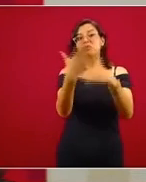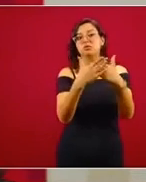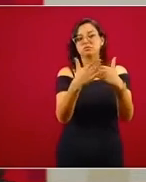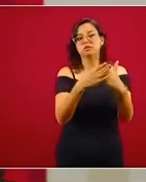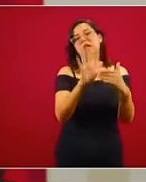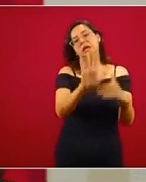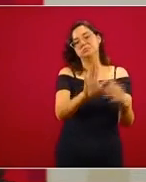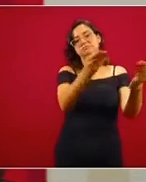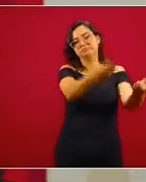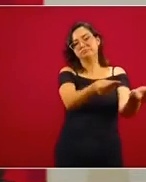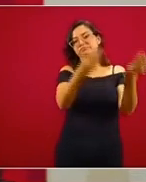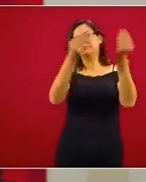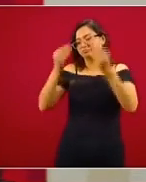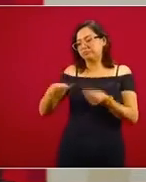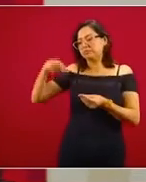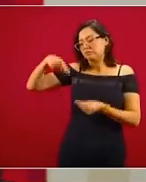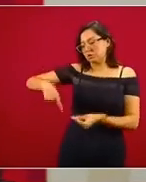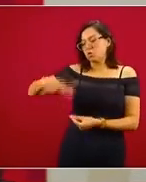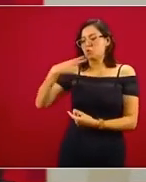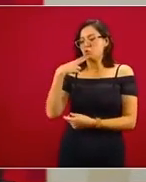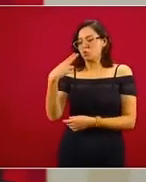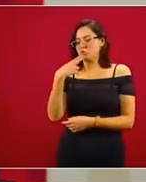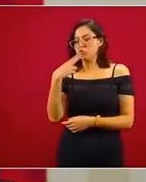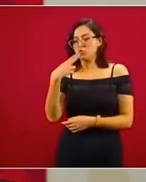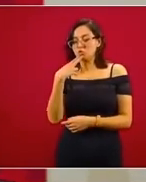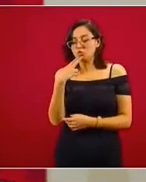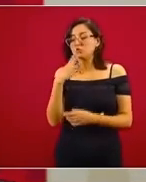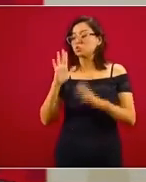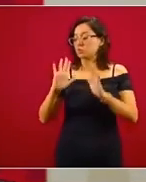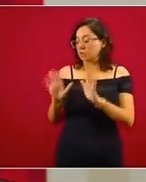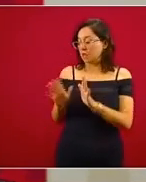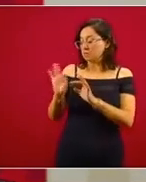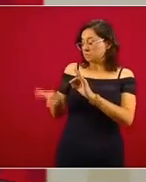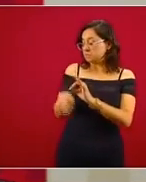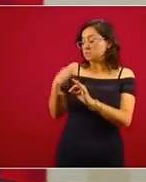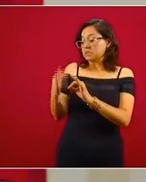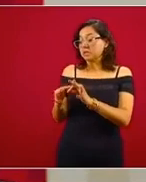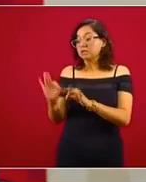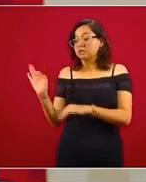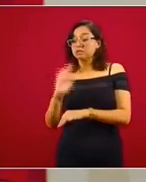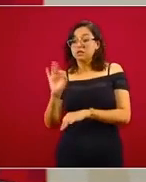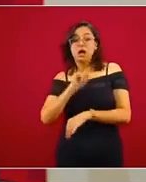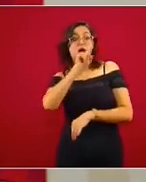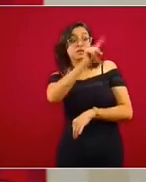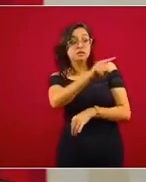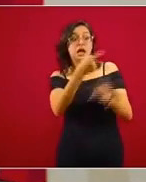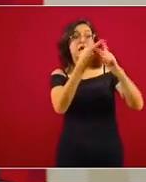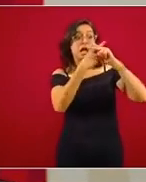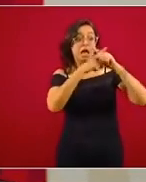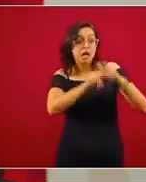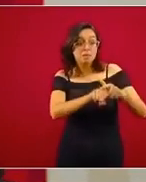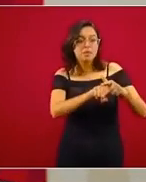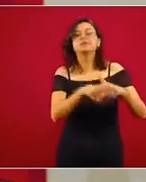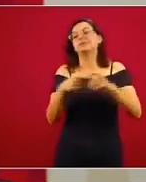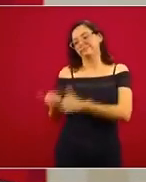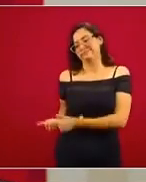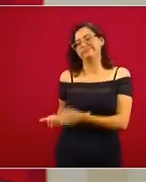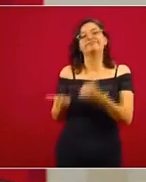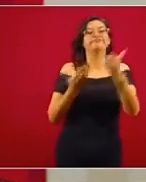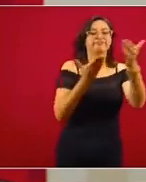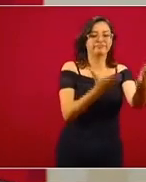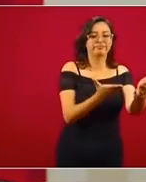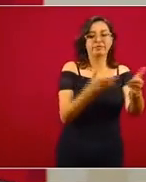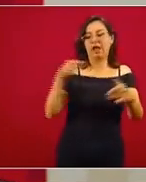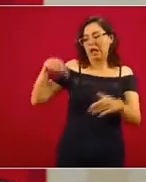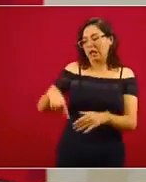they don't, we'll say we're going to use them here in this city, in that city, which city needs them, with a little bit of anticipation so that we'll be able